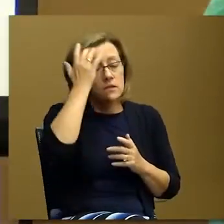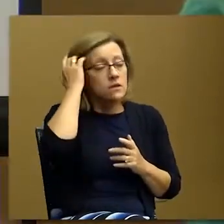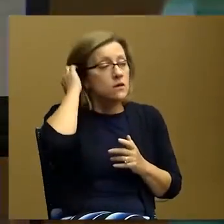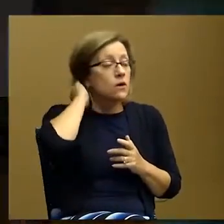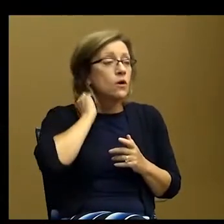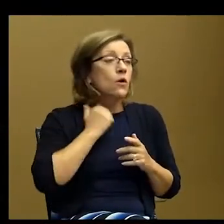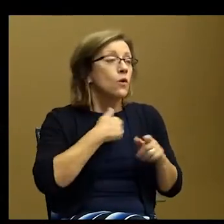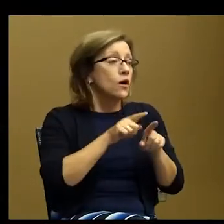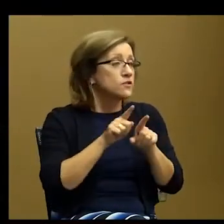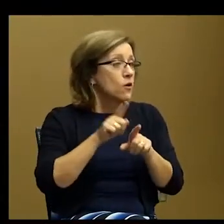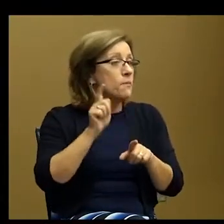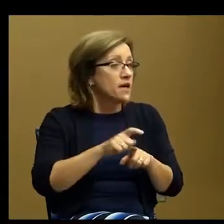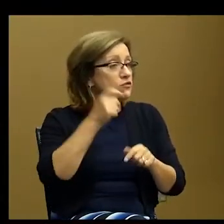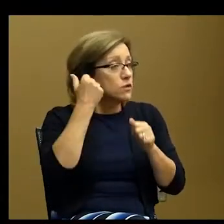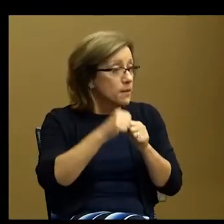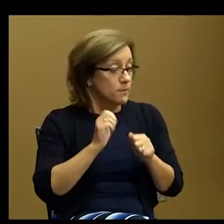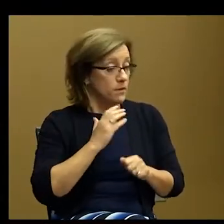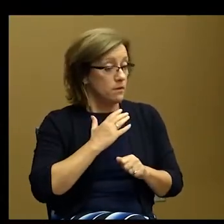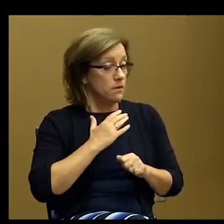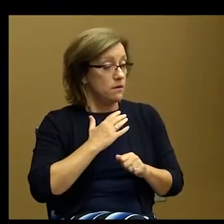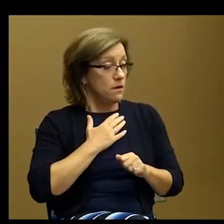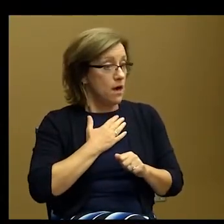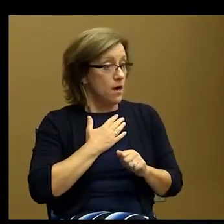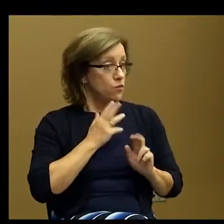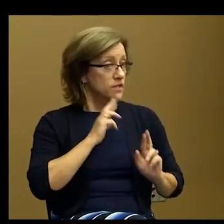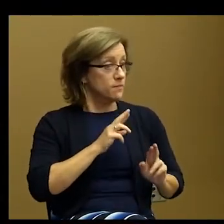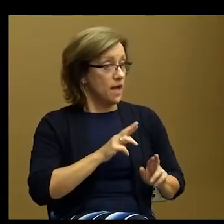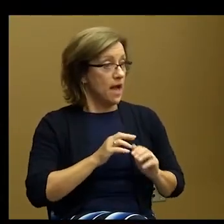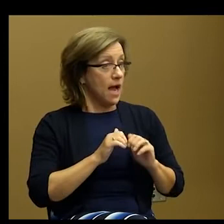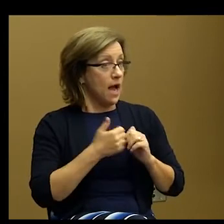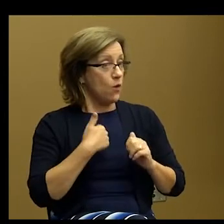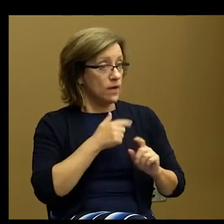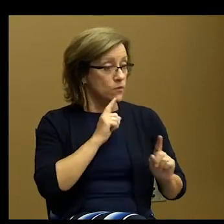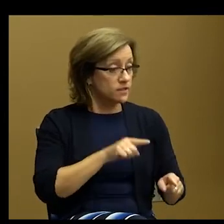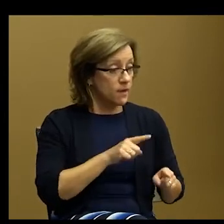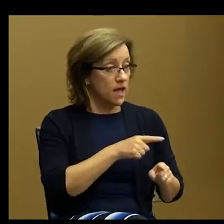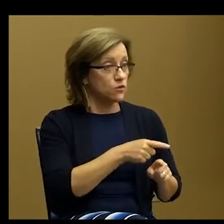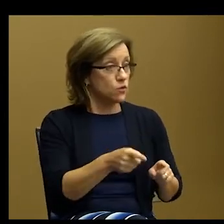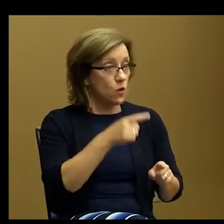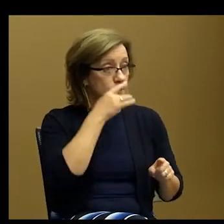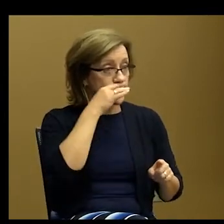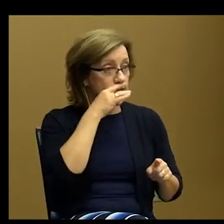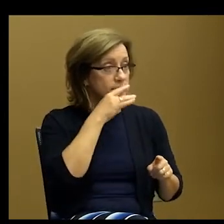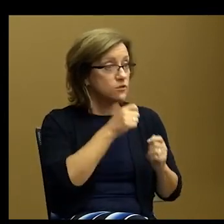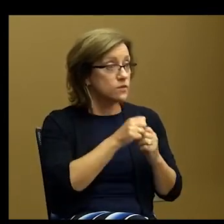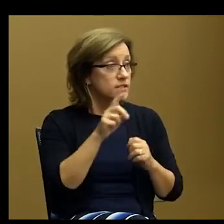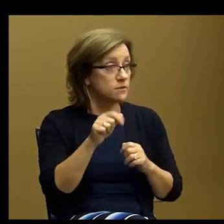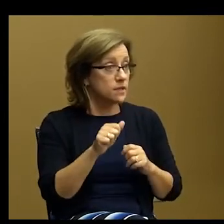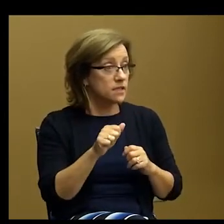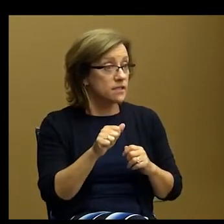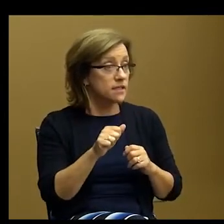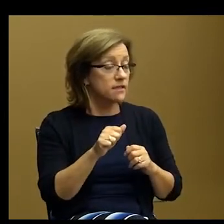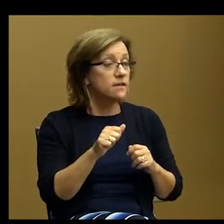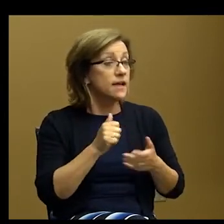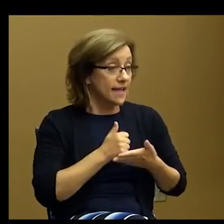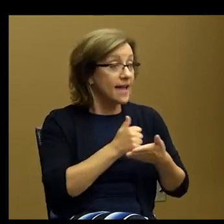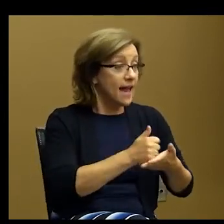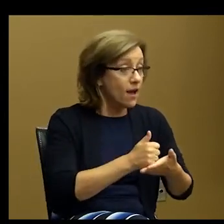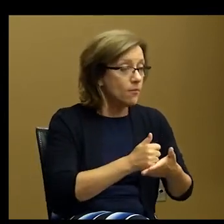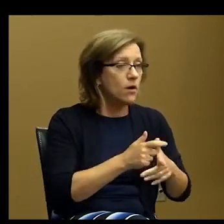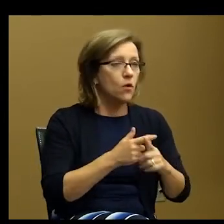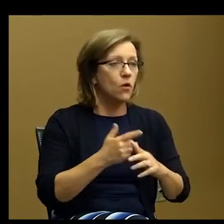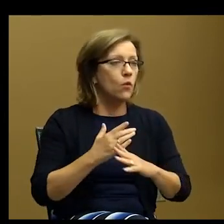to remember that our responses to kids with disabilities can help or